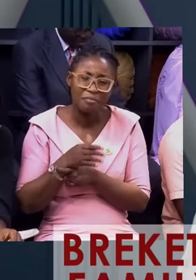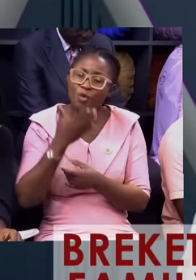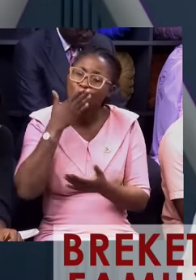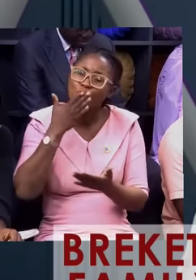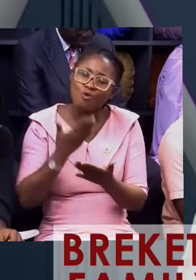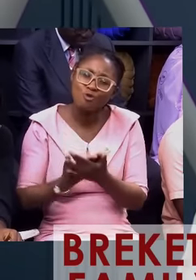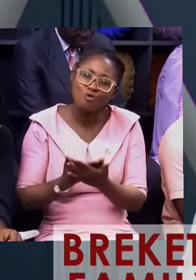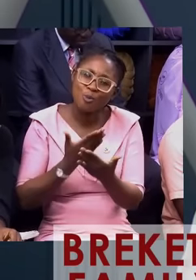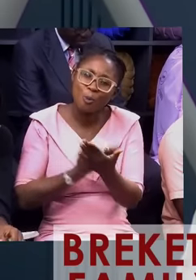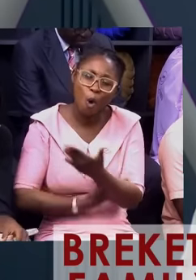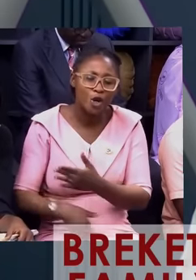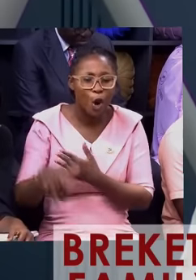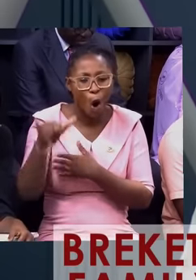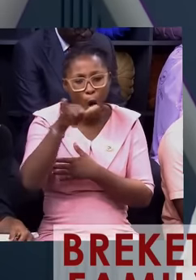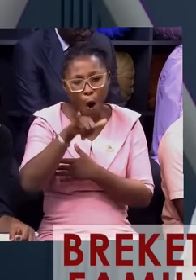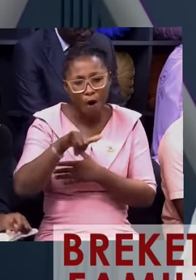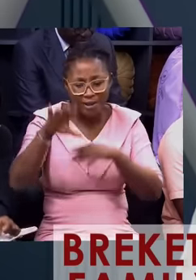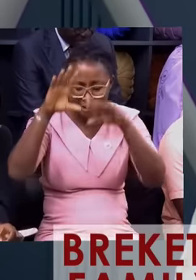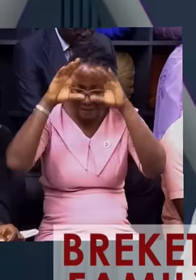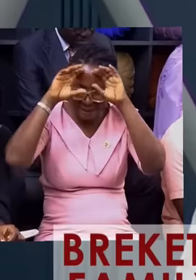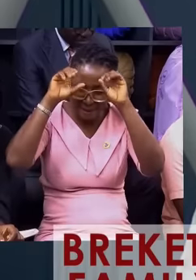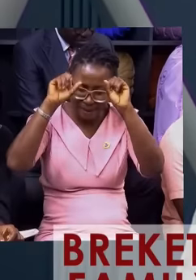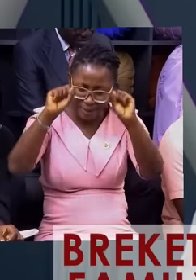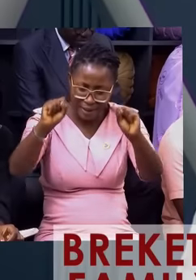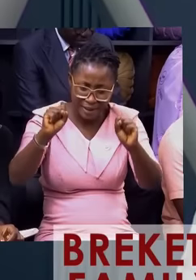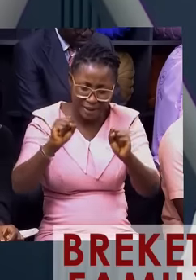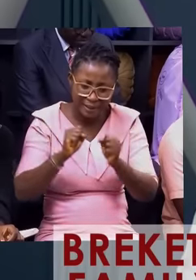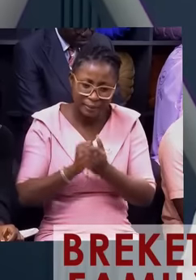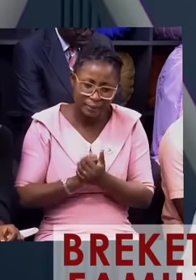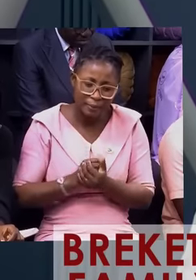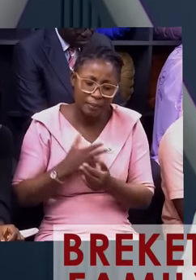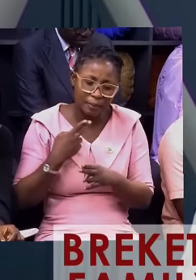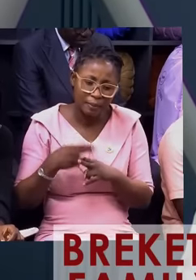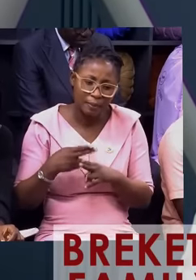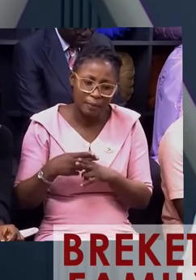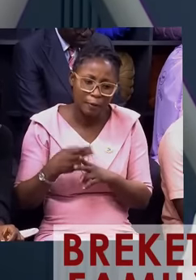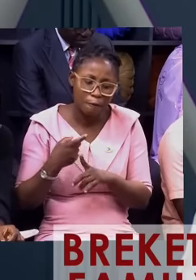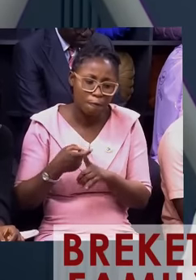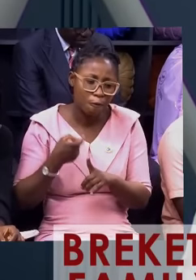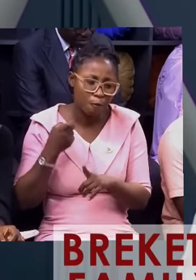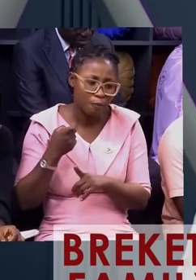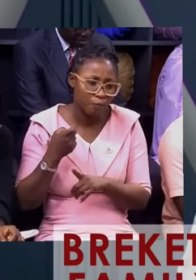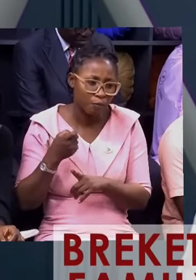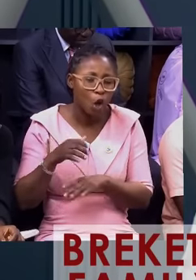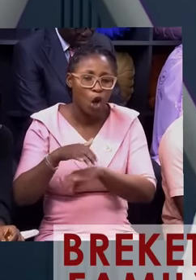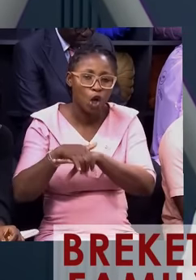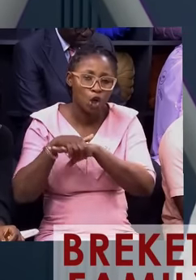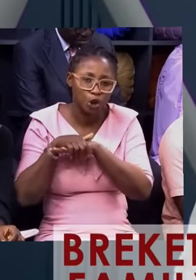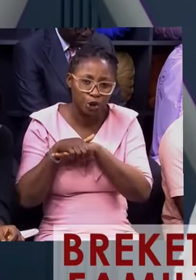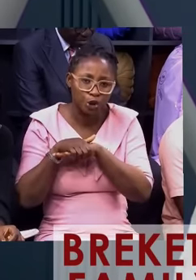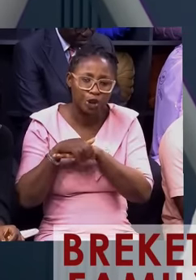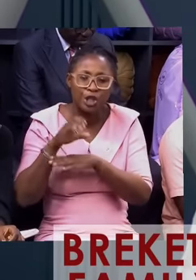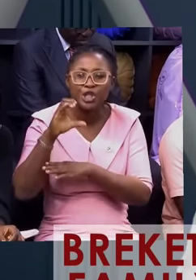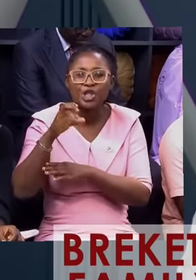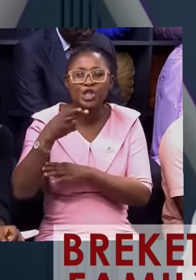Morning president my name is I'm calling from